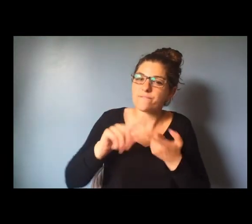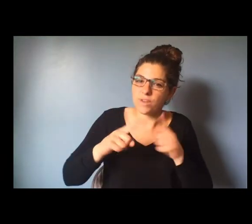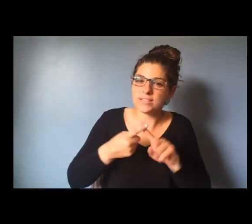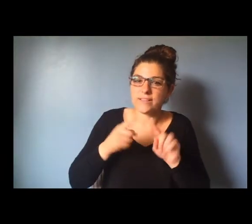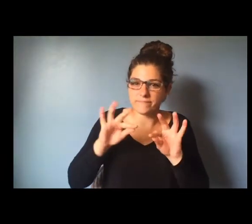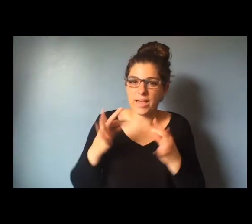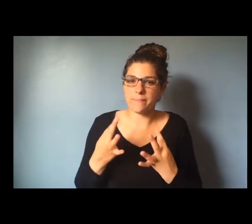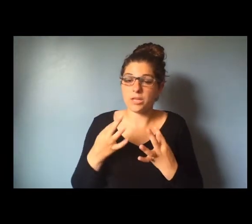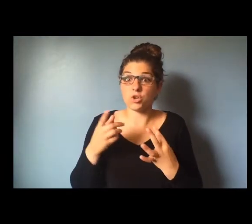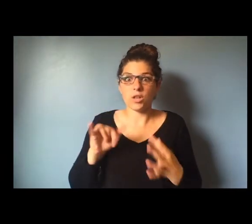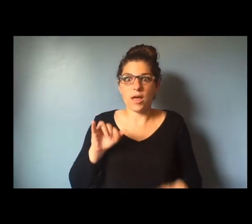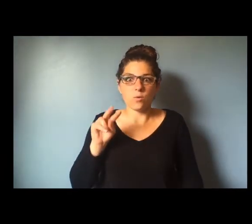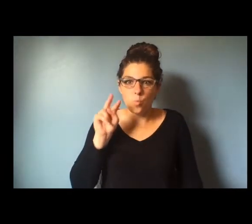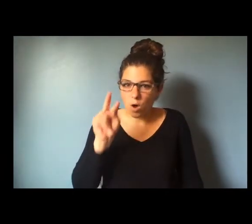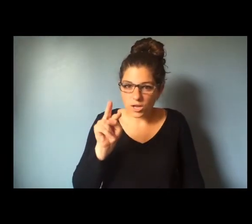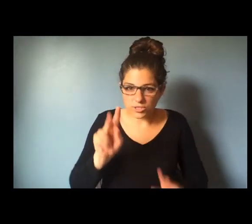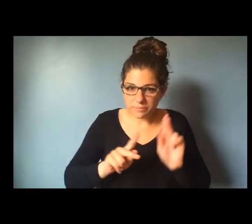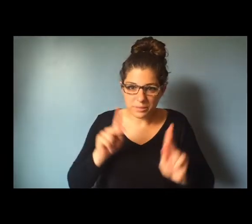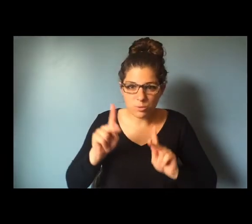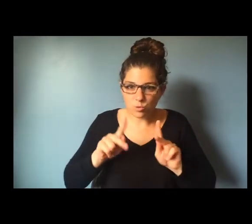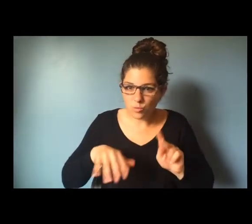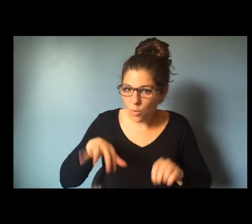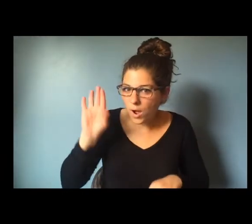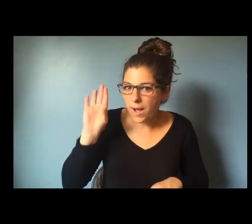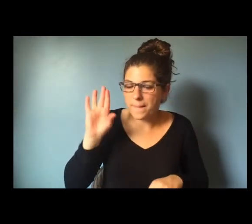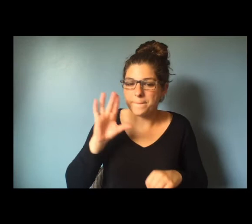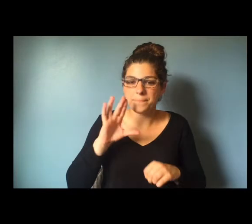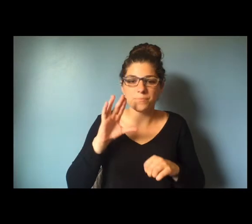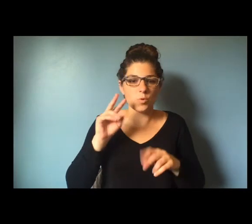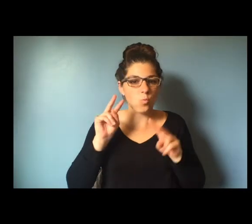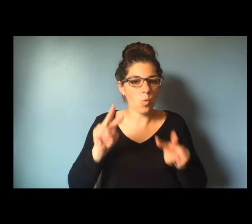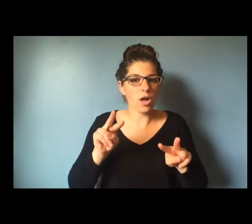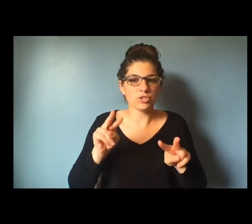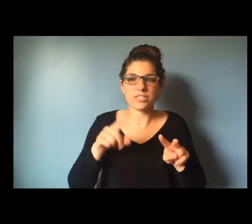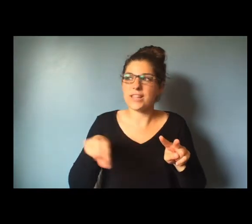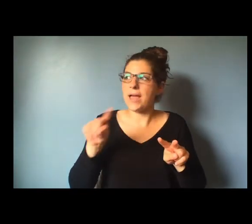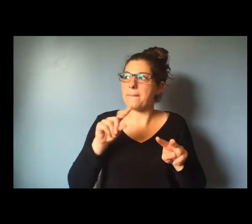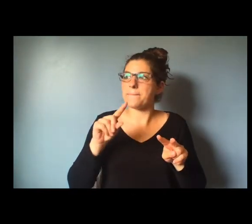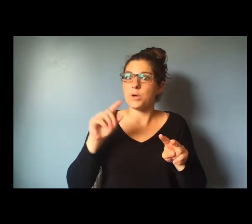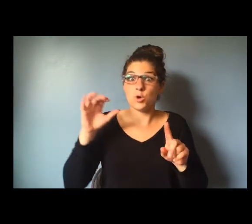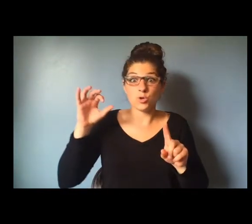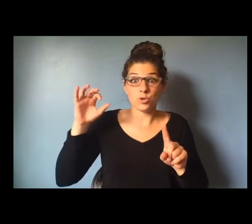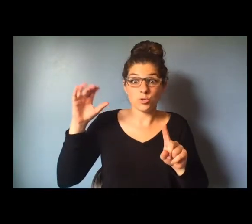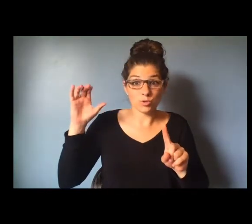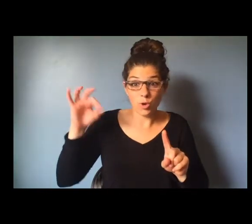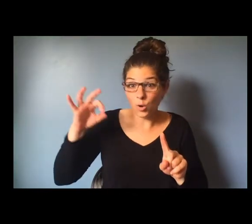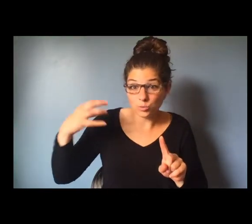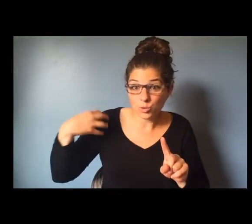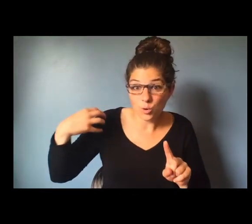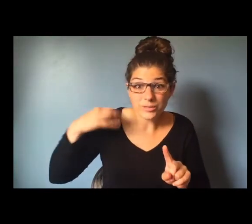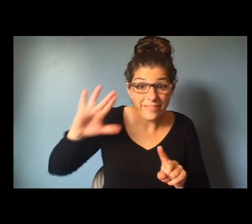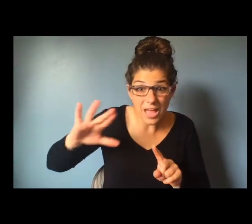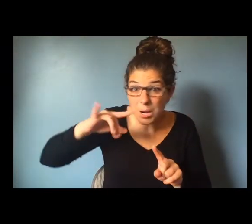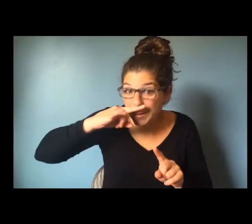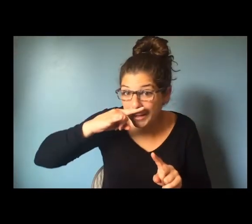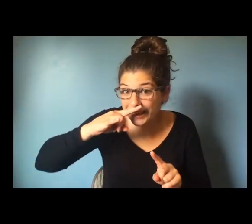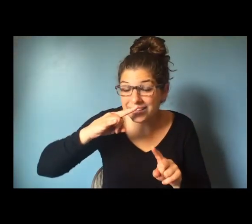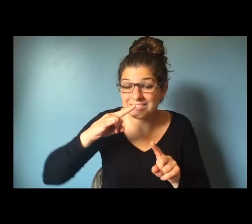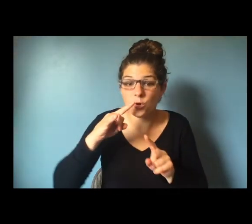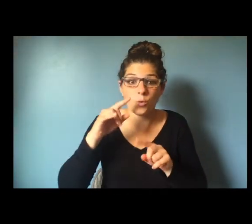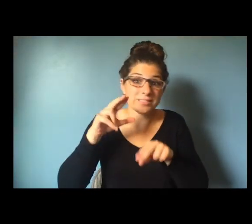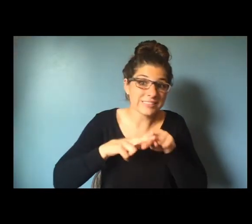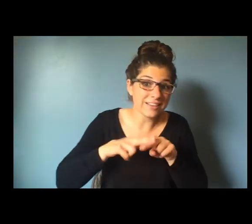family, and you're like watching these people grow up and watching them like coach their kids how to play traditional volleyball or